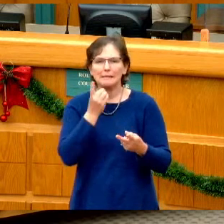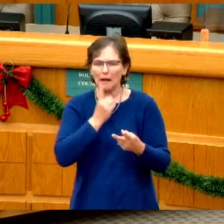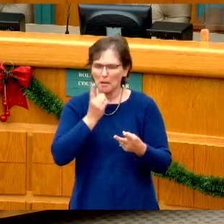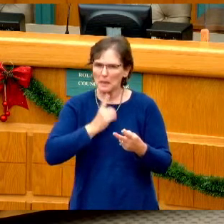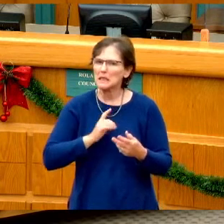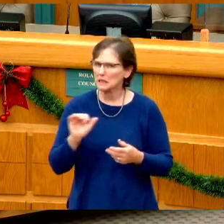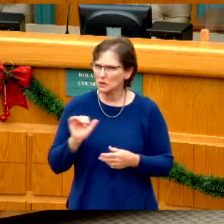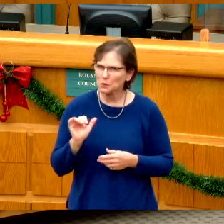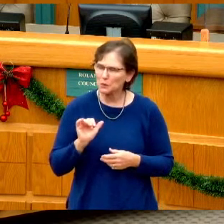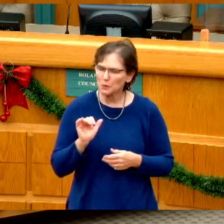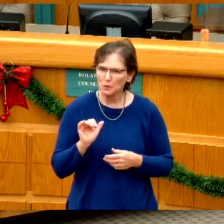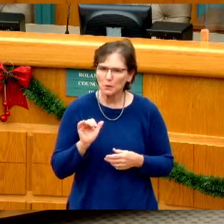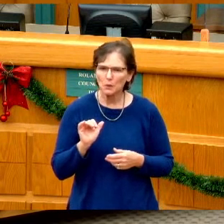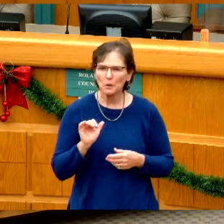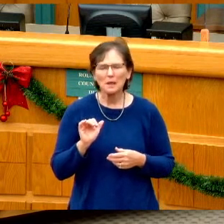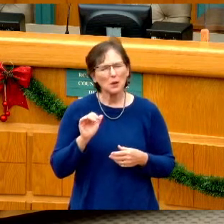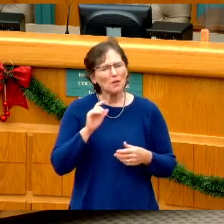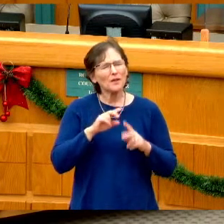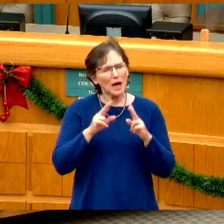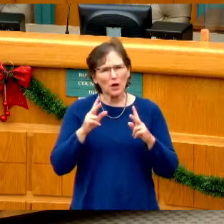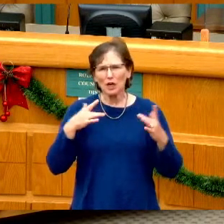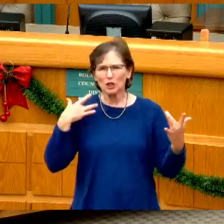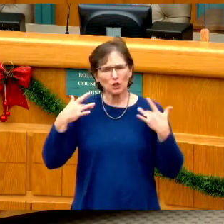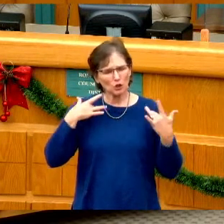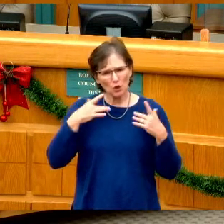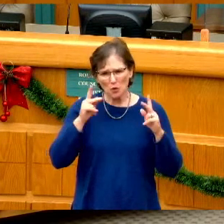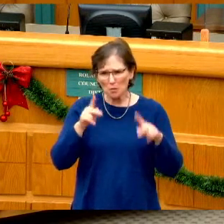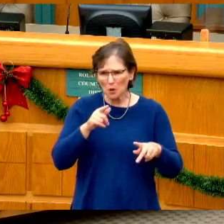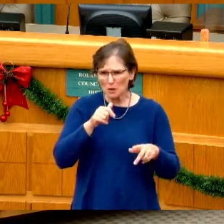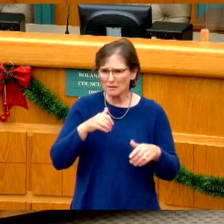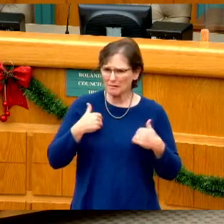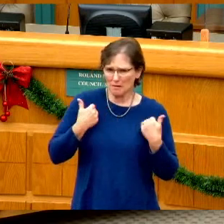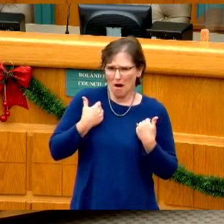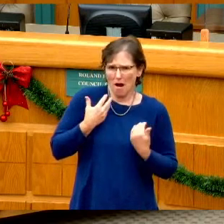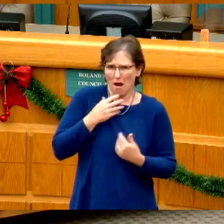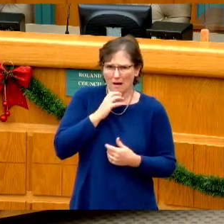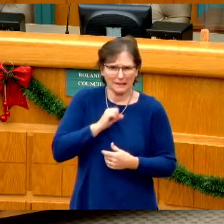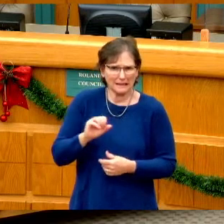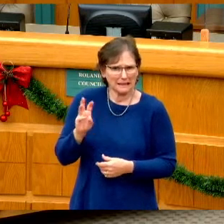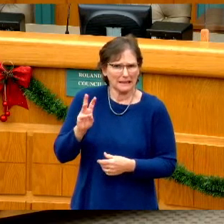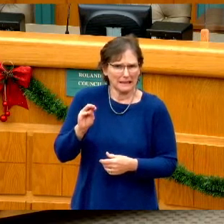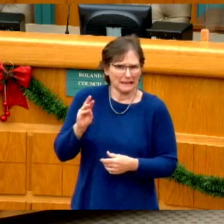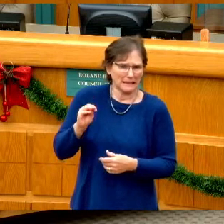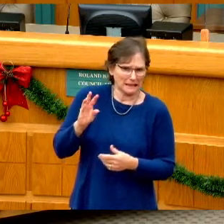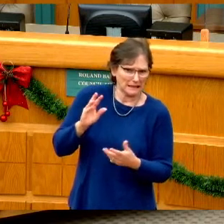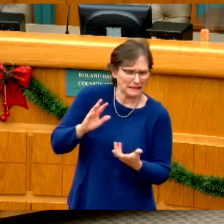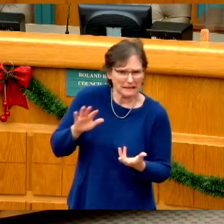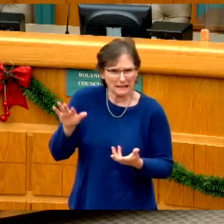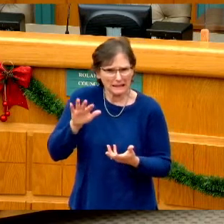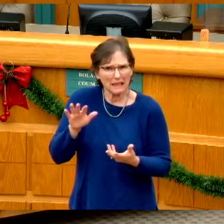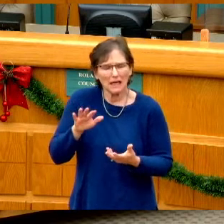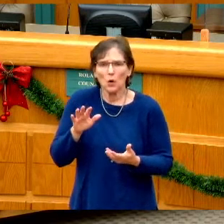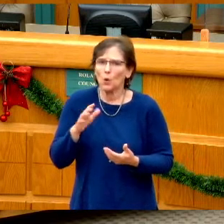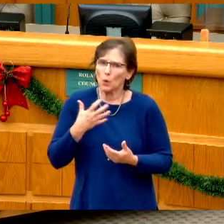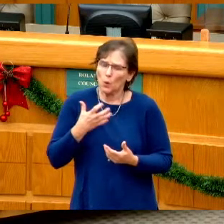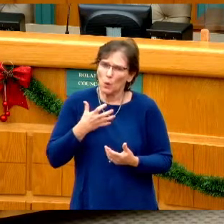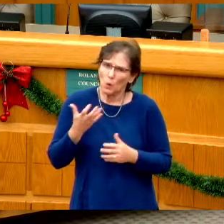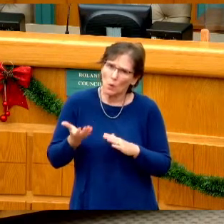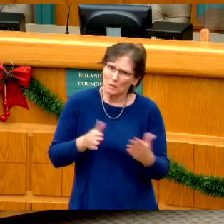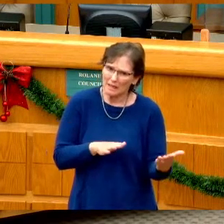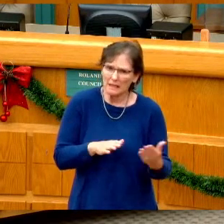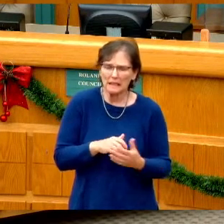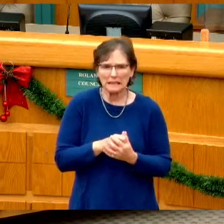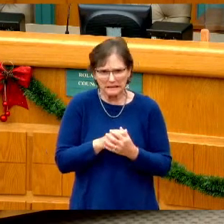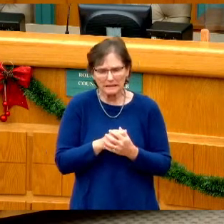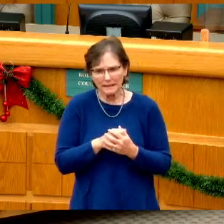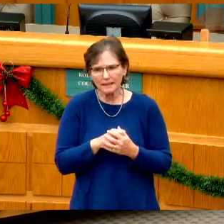very concerning to lose somebody in their 60s. You know, we have a high majority of individuals that have both diabetes